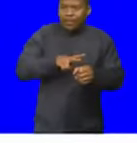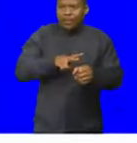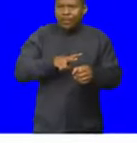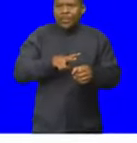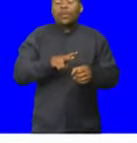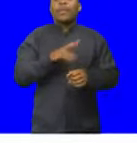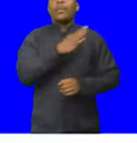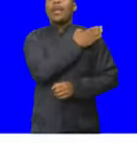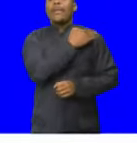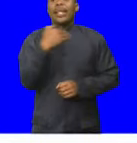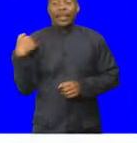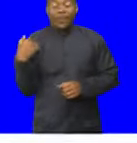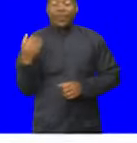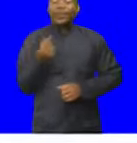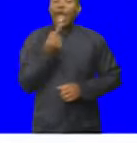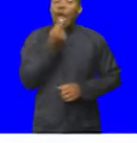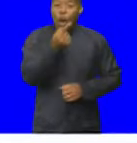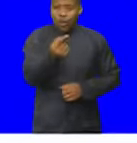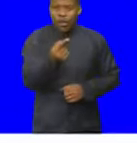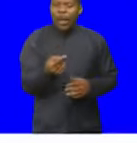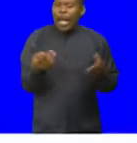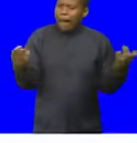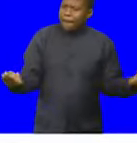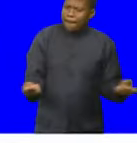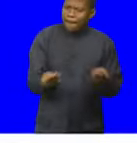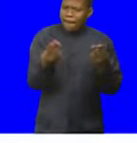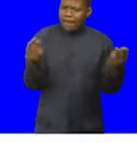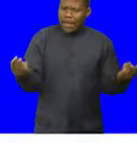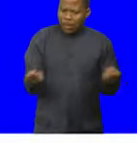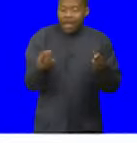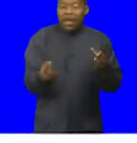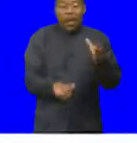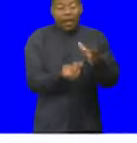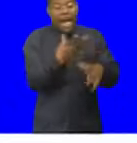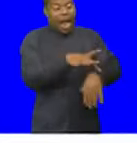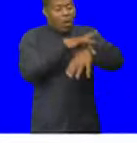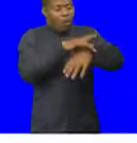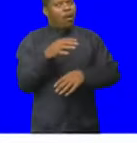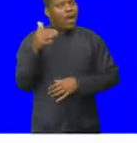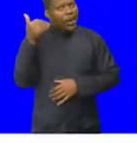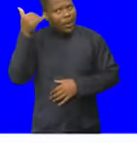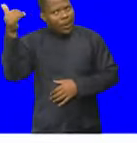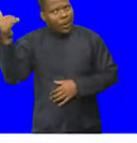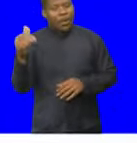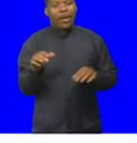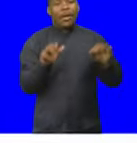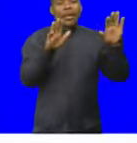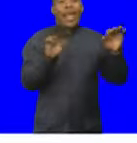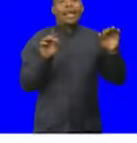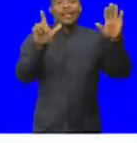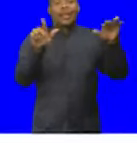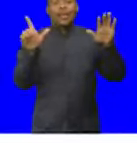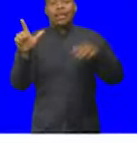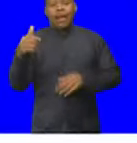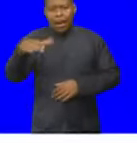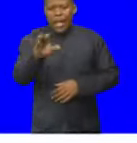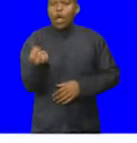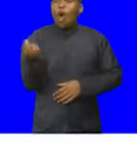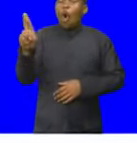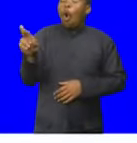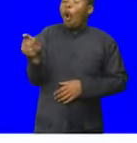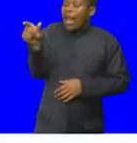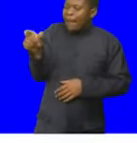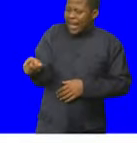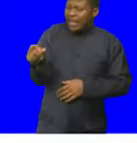Lo mbiko wendvuna uchubeka uthi sive kufanele sishele inombolo le 977 uma umuntu ulebekathi anemsheko noma